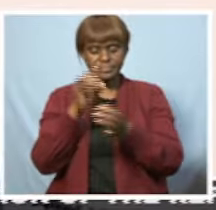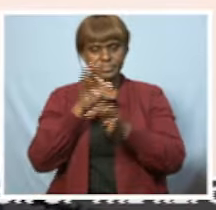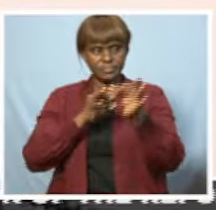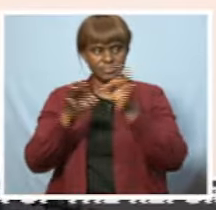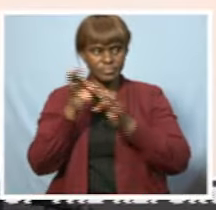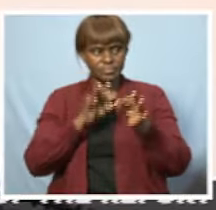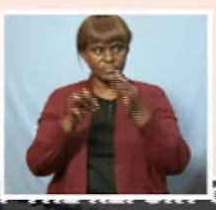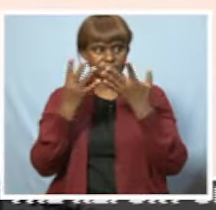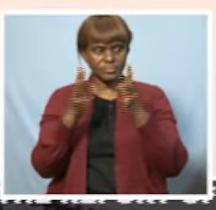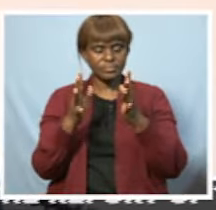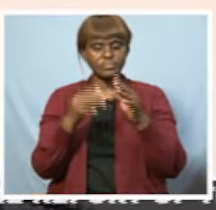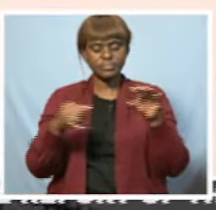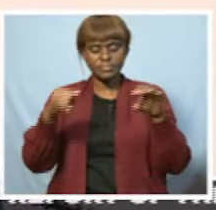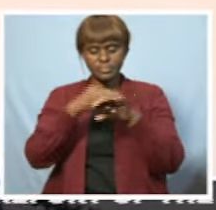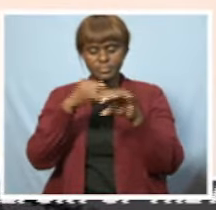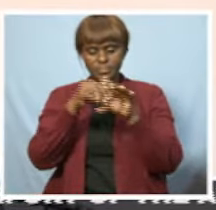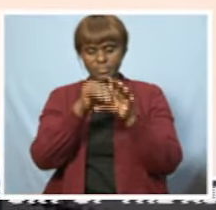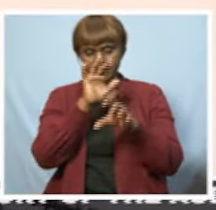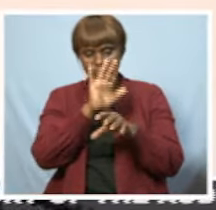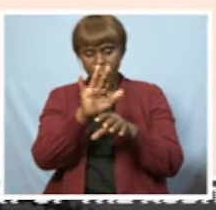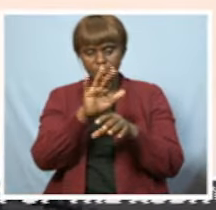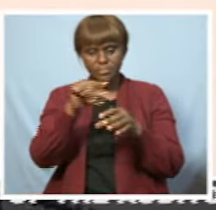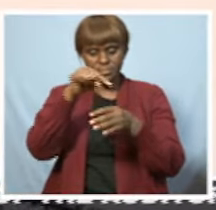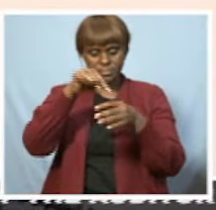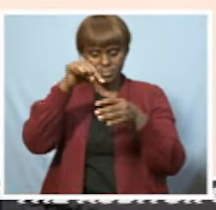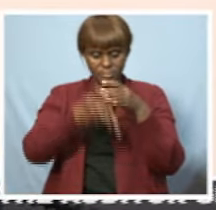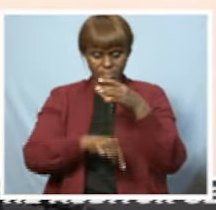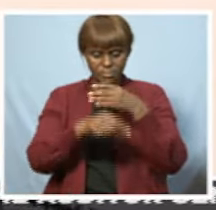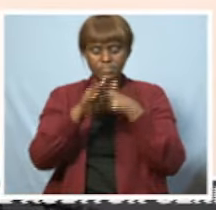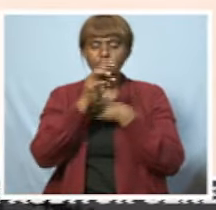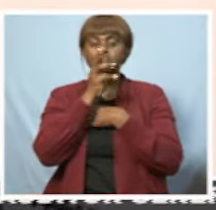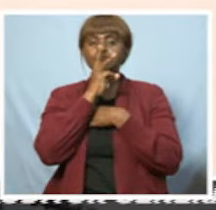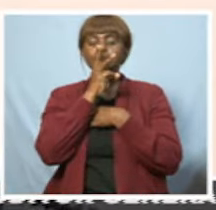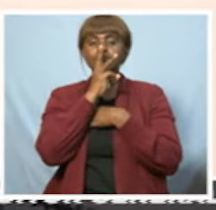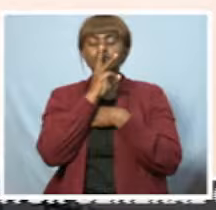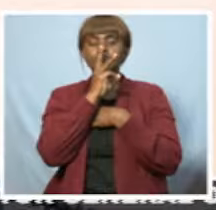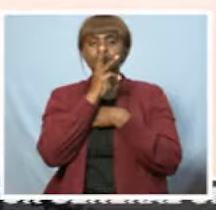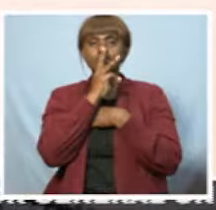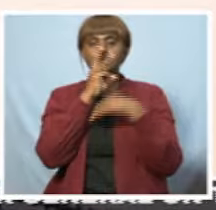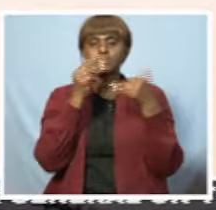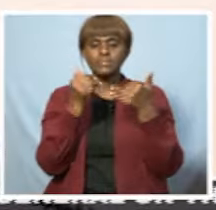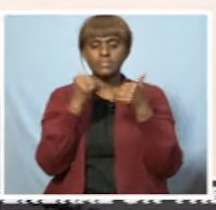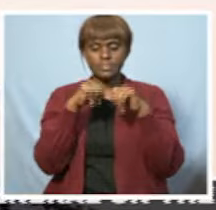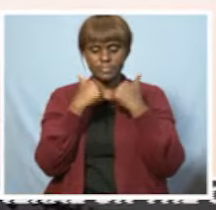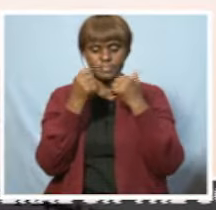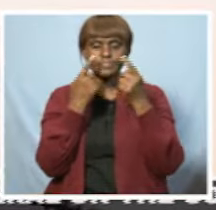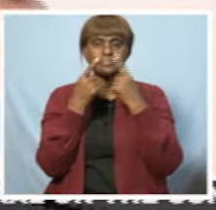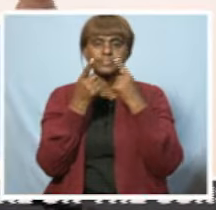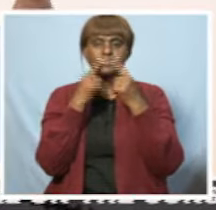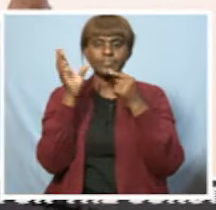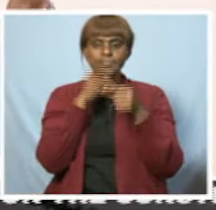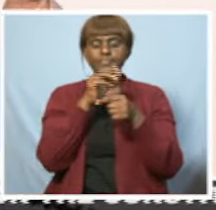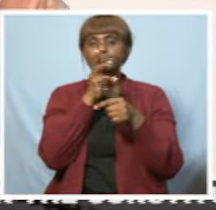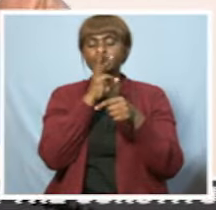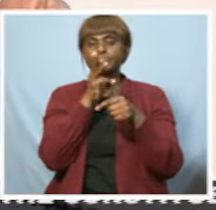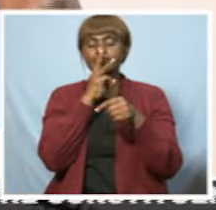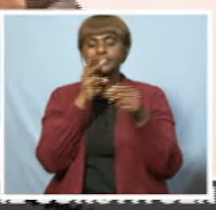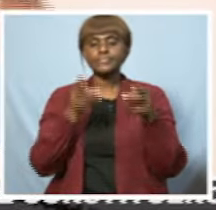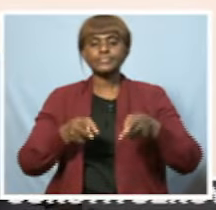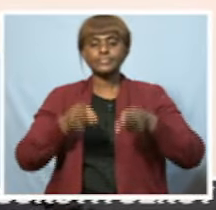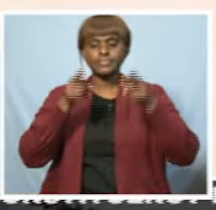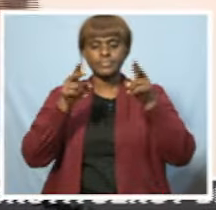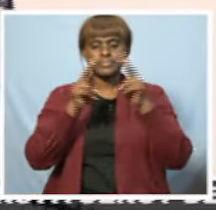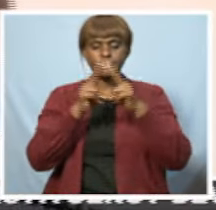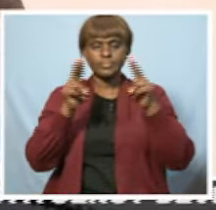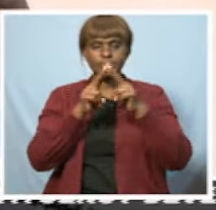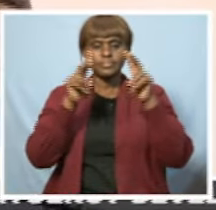it included the drilling of a borehole. Now, like we said earlier on, the water table was quite